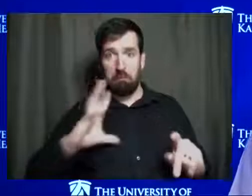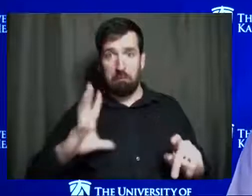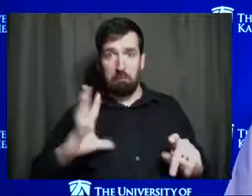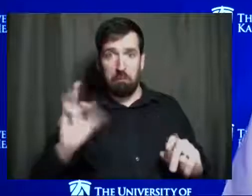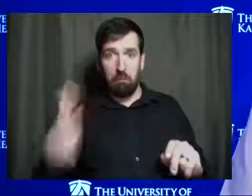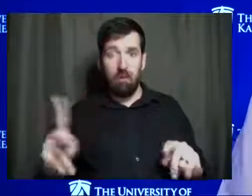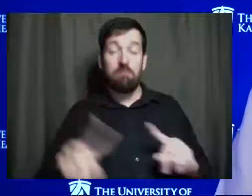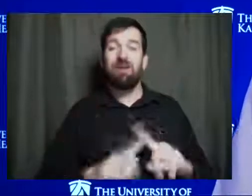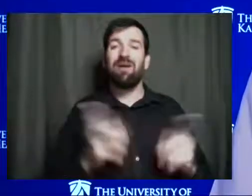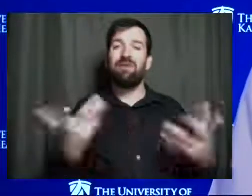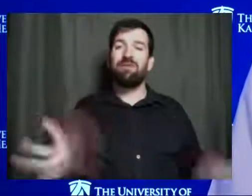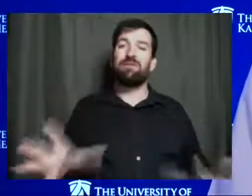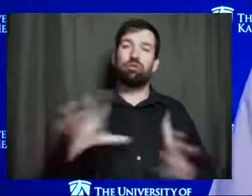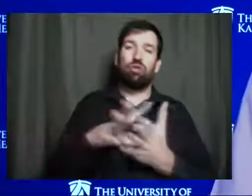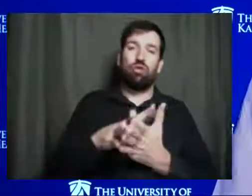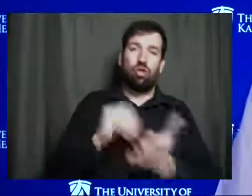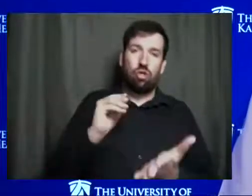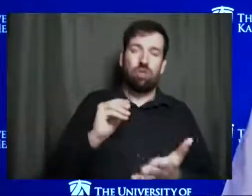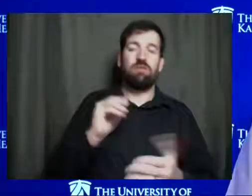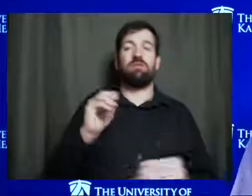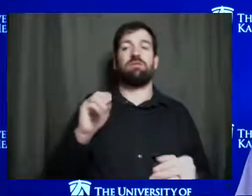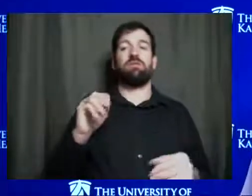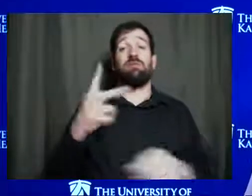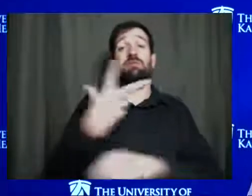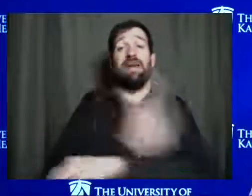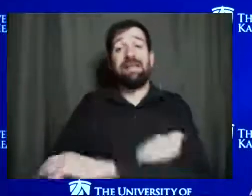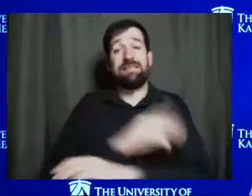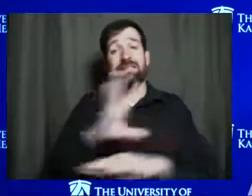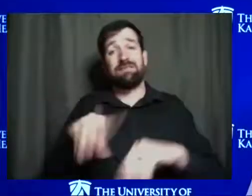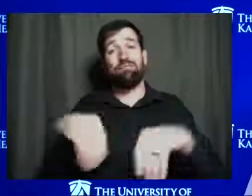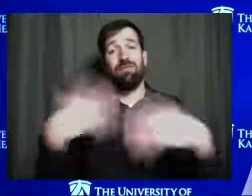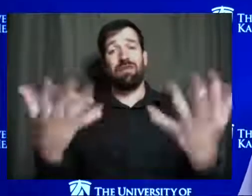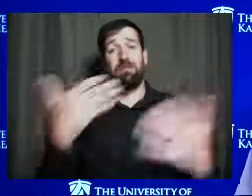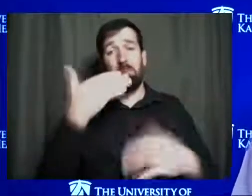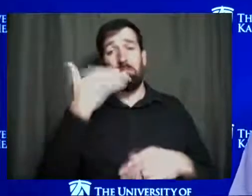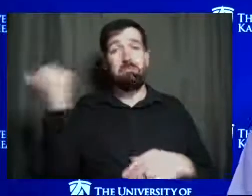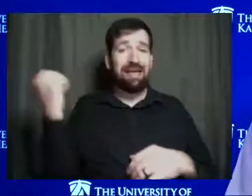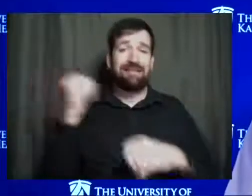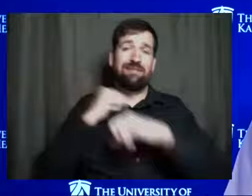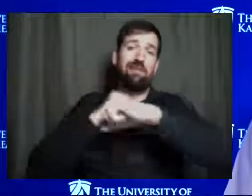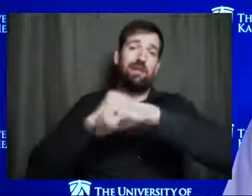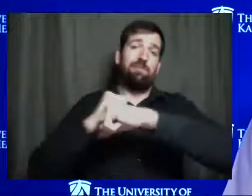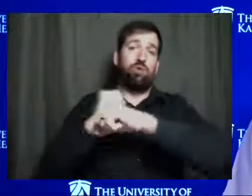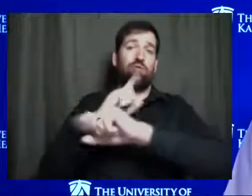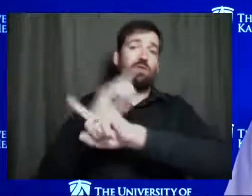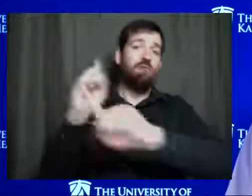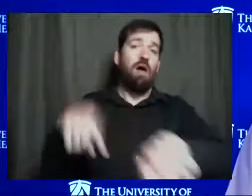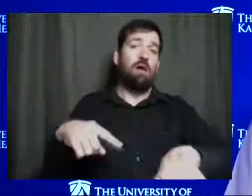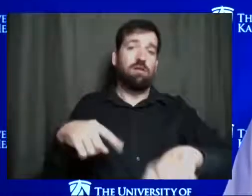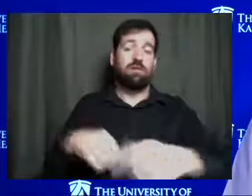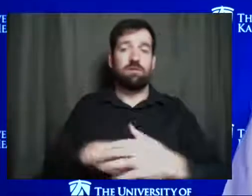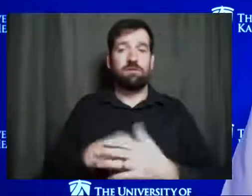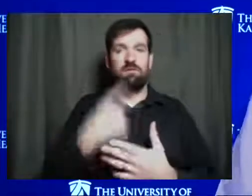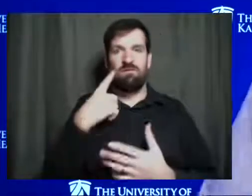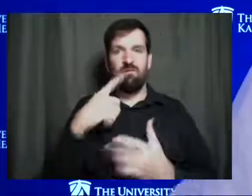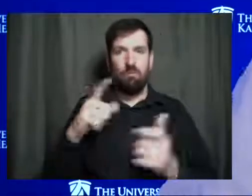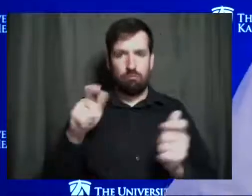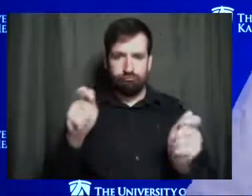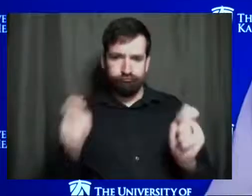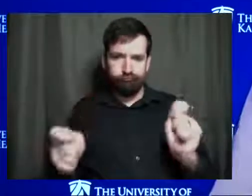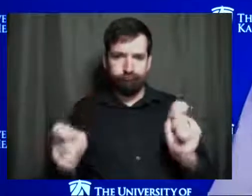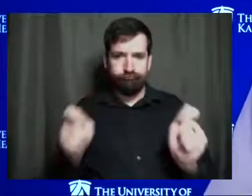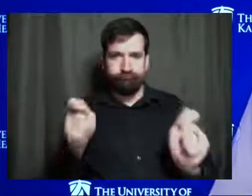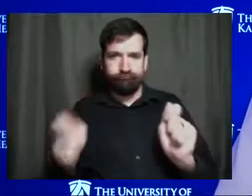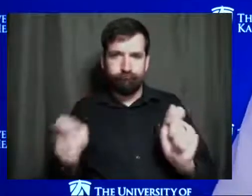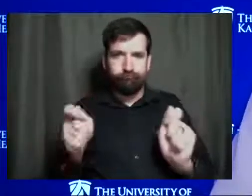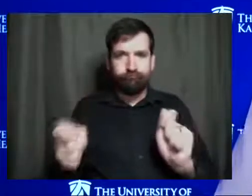learned is that the vaccines really do provide the best way for your immune response to continue to evolve and work out. And we saw